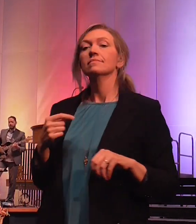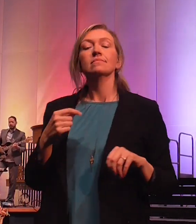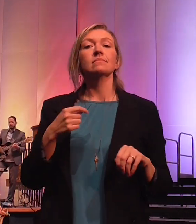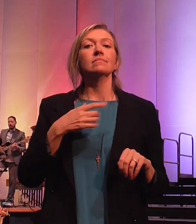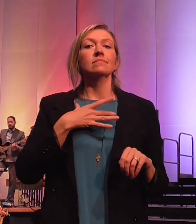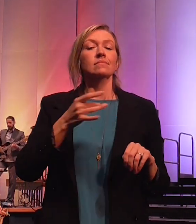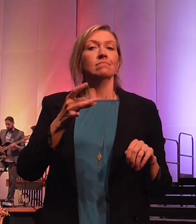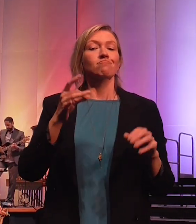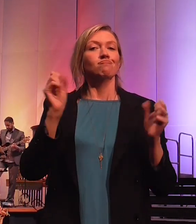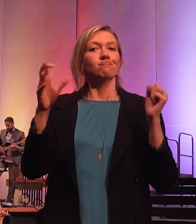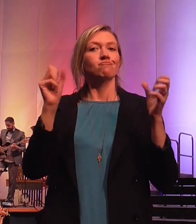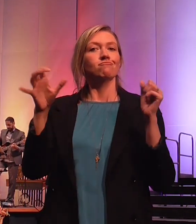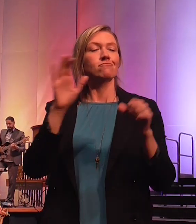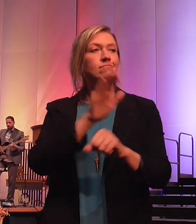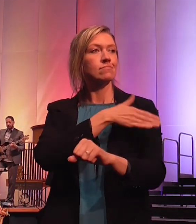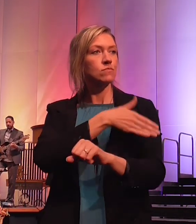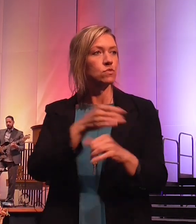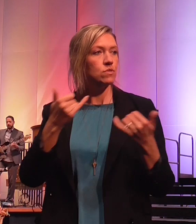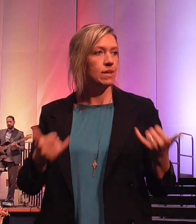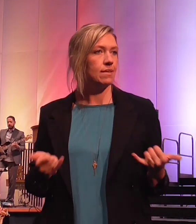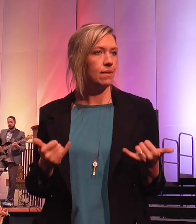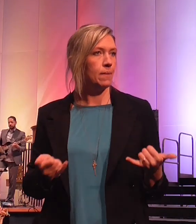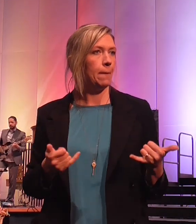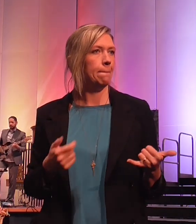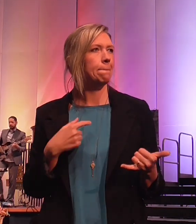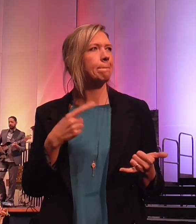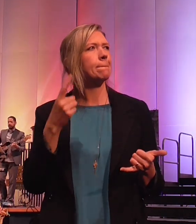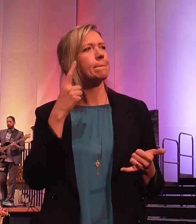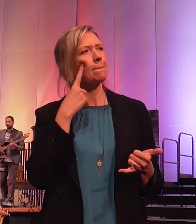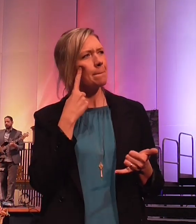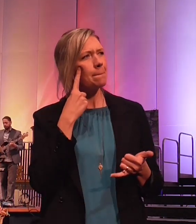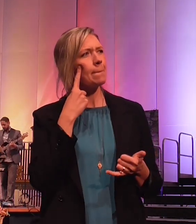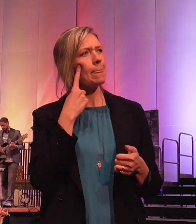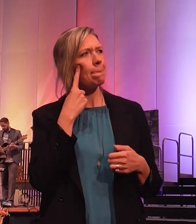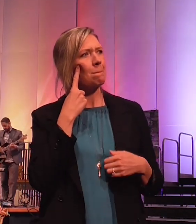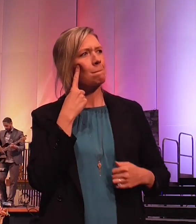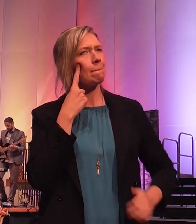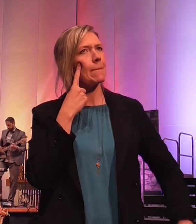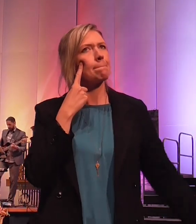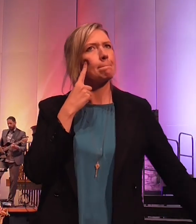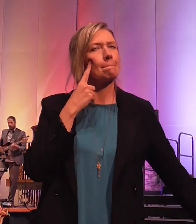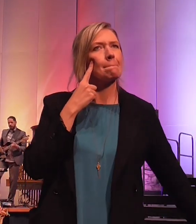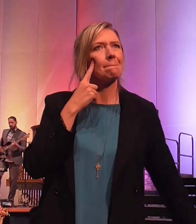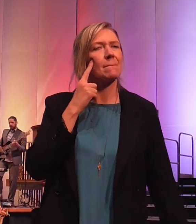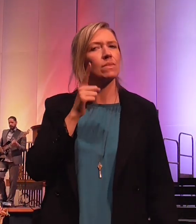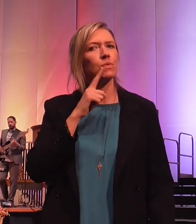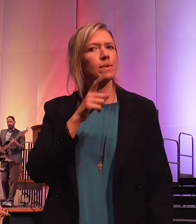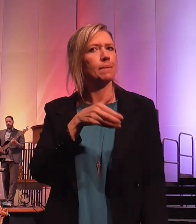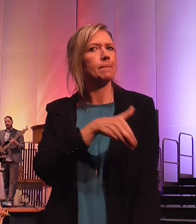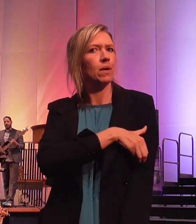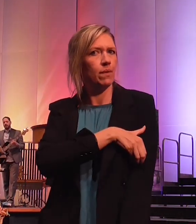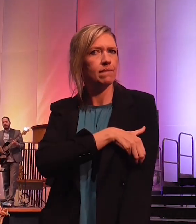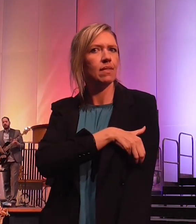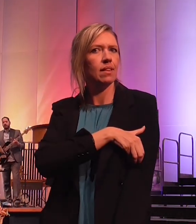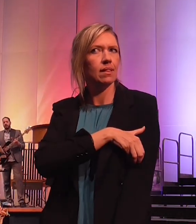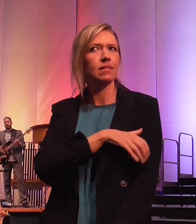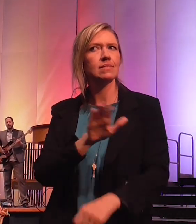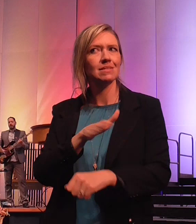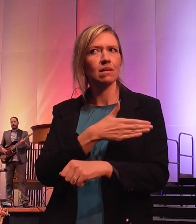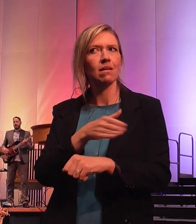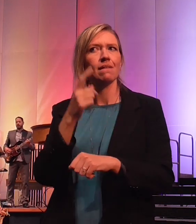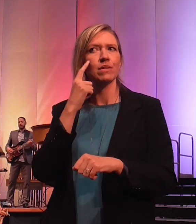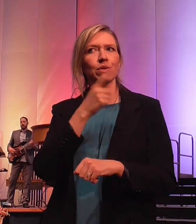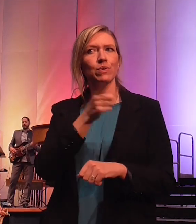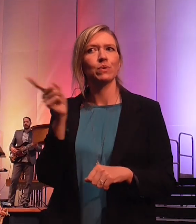I'd like to do a song right now that I think it's going to be a really powerful song for you